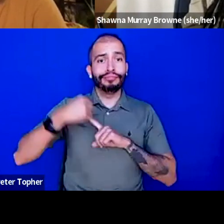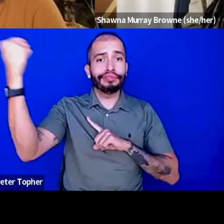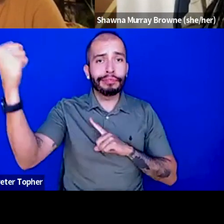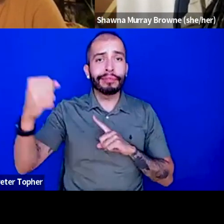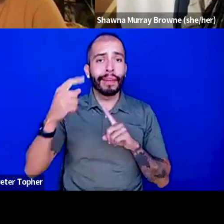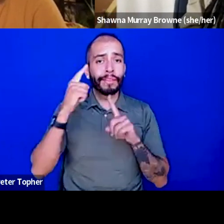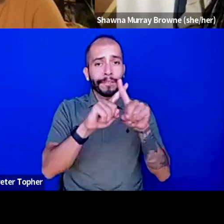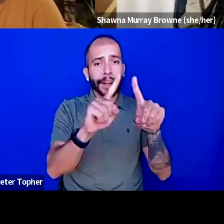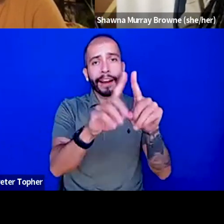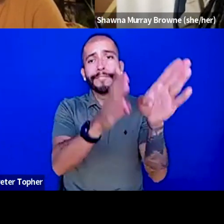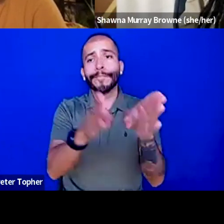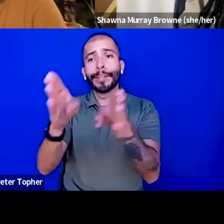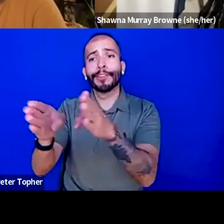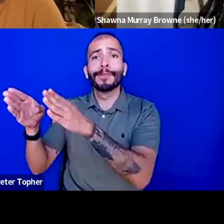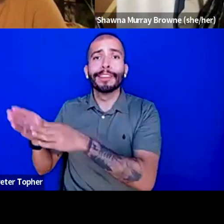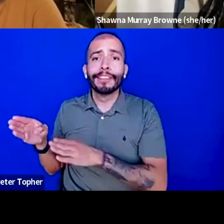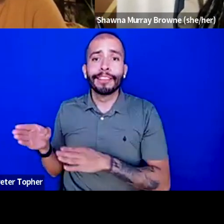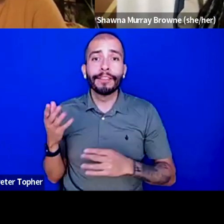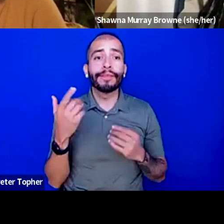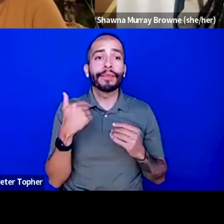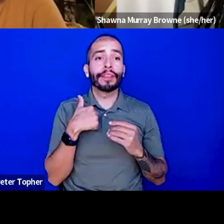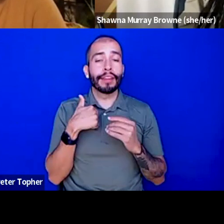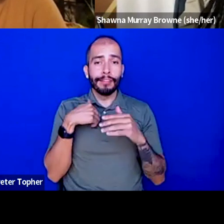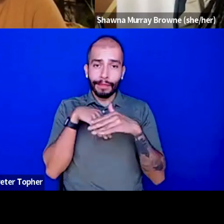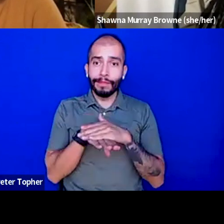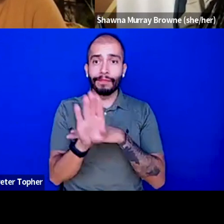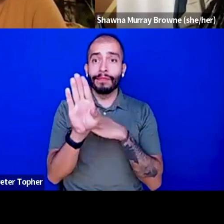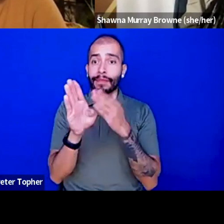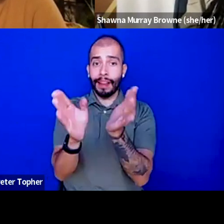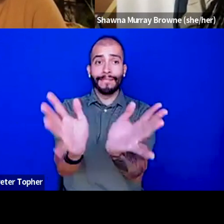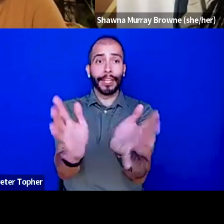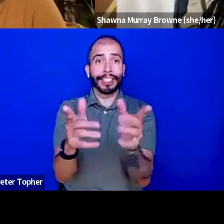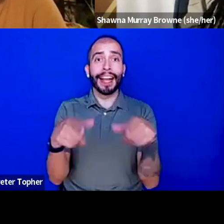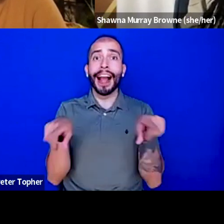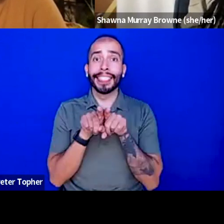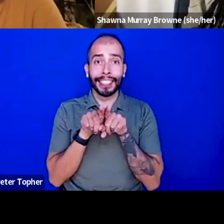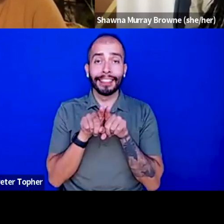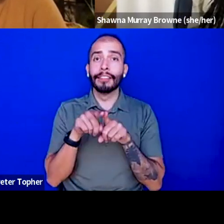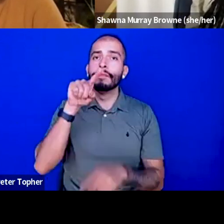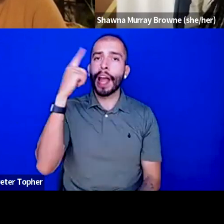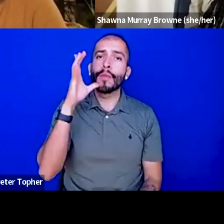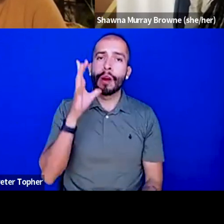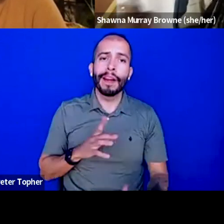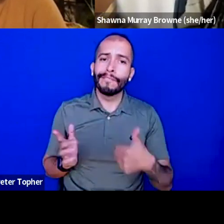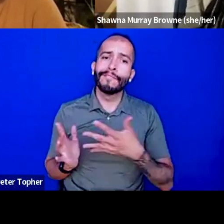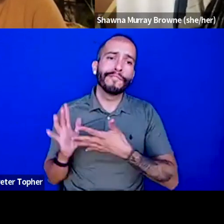firstly, as a Black woman who has lived and been through these spaces, who has worked with individuals, who has